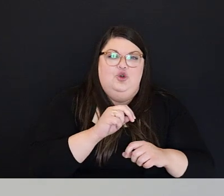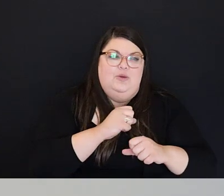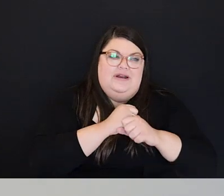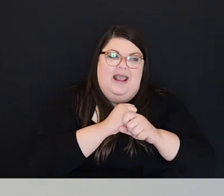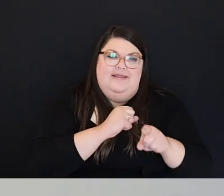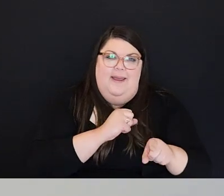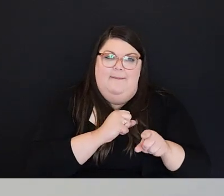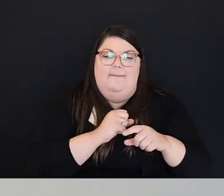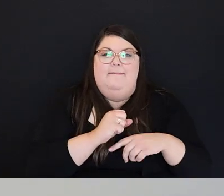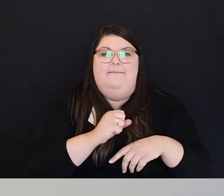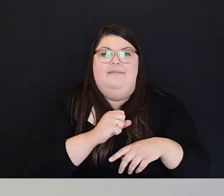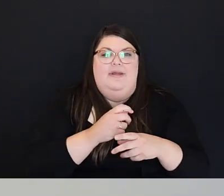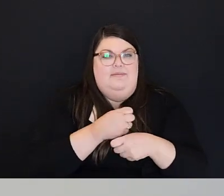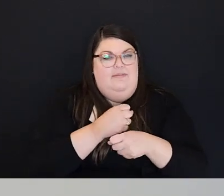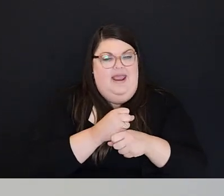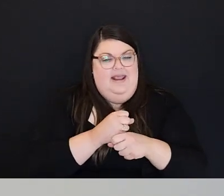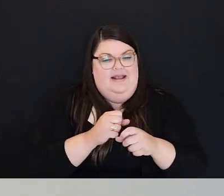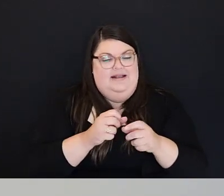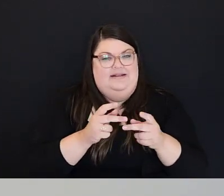of safety.